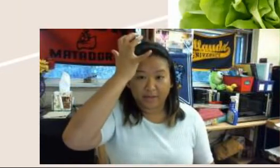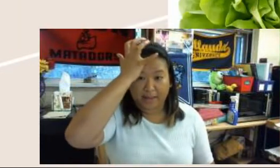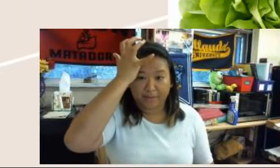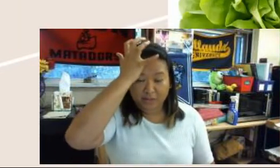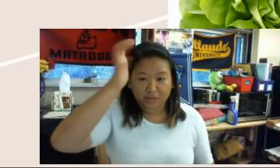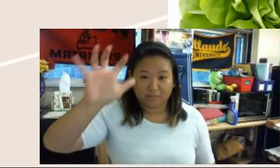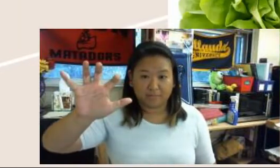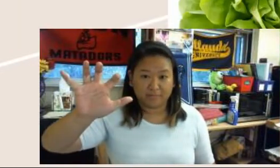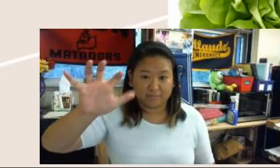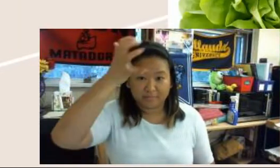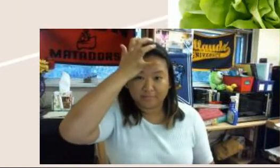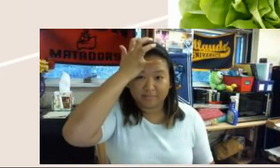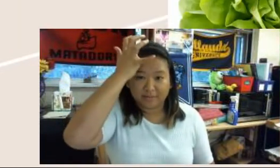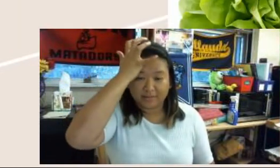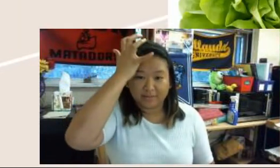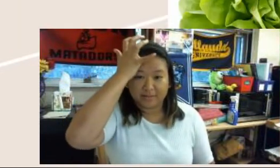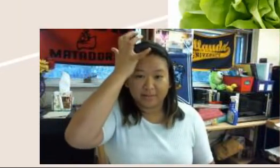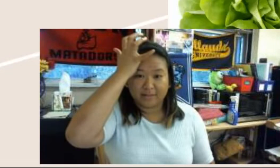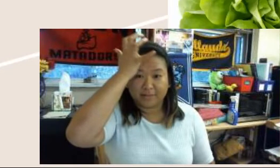Lettuce or cabbage.